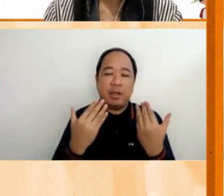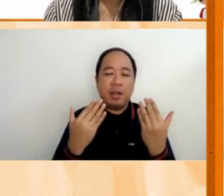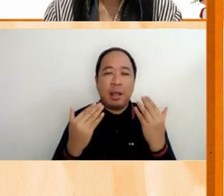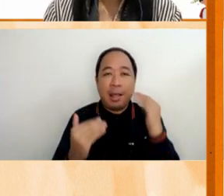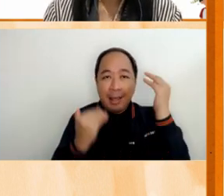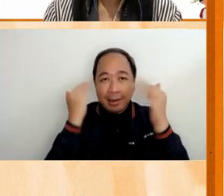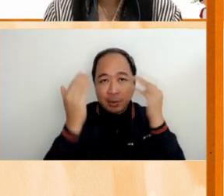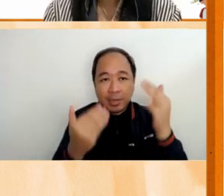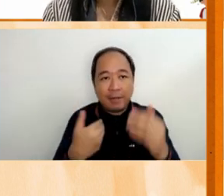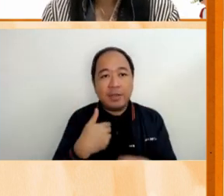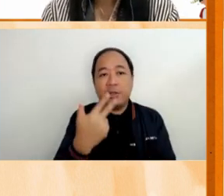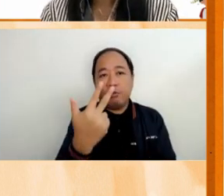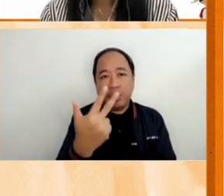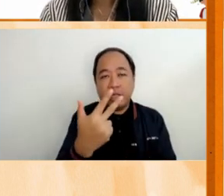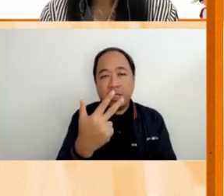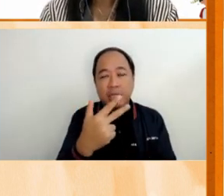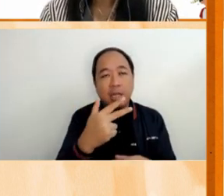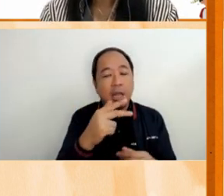three learning outcomes